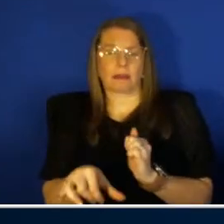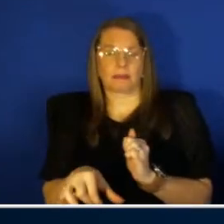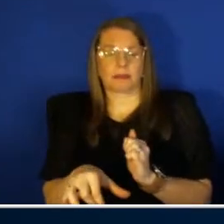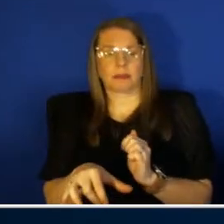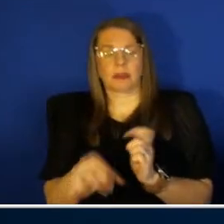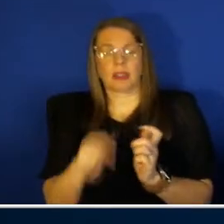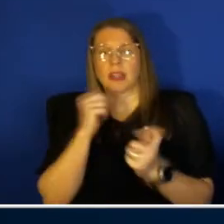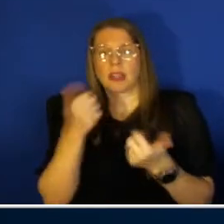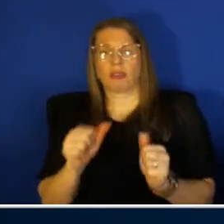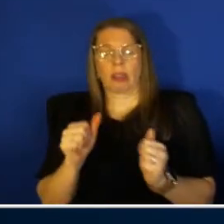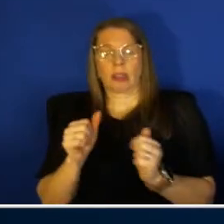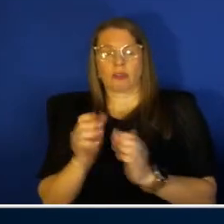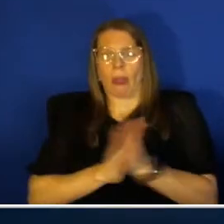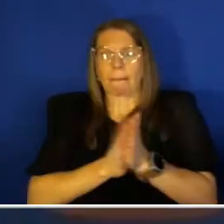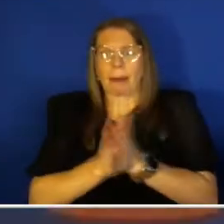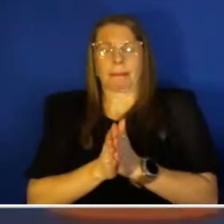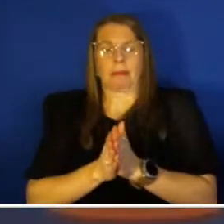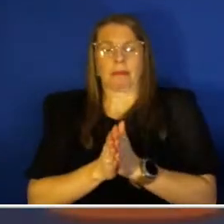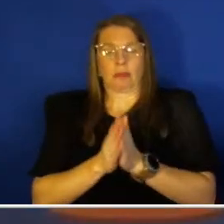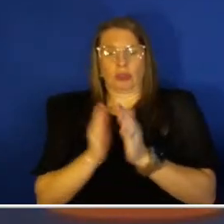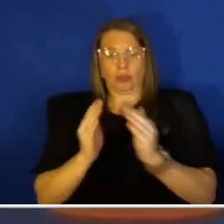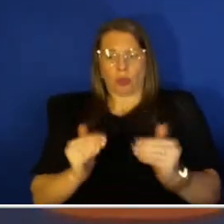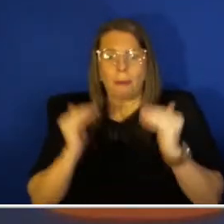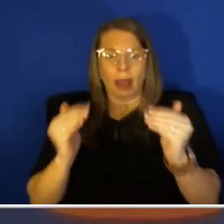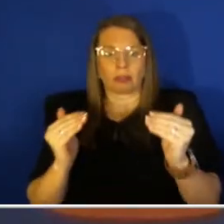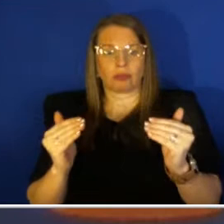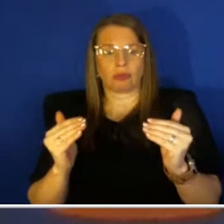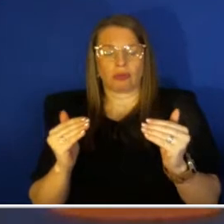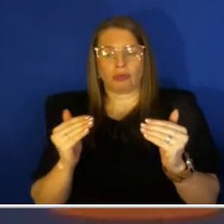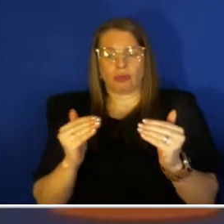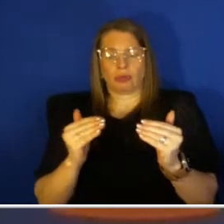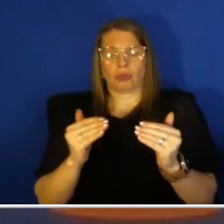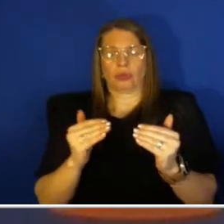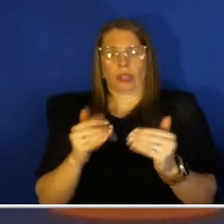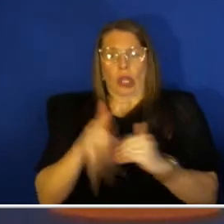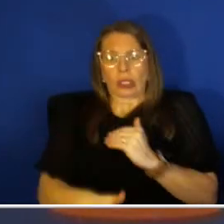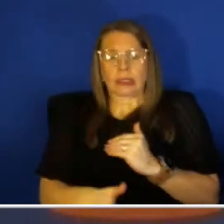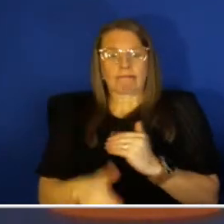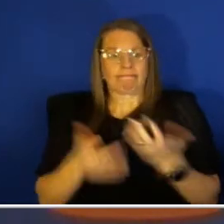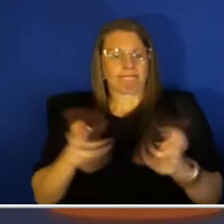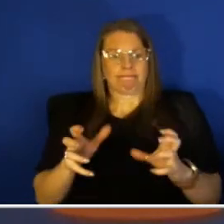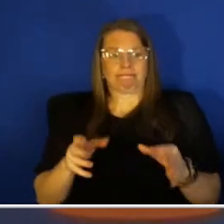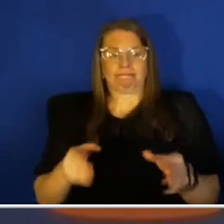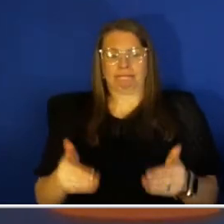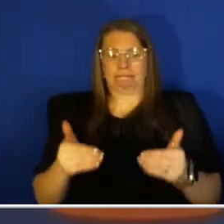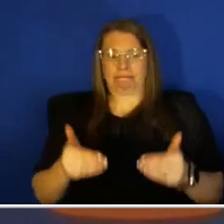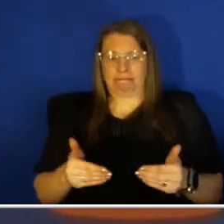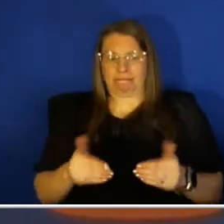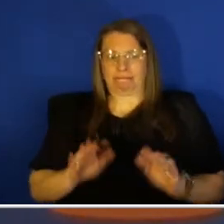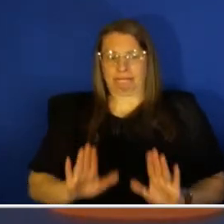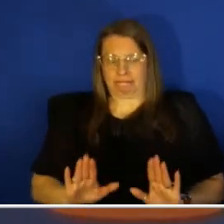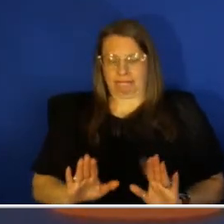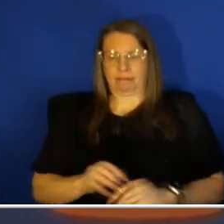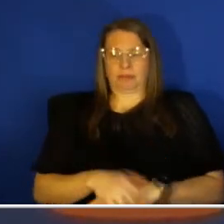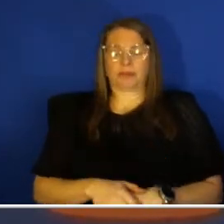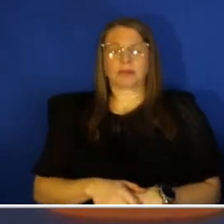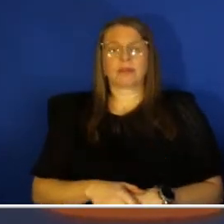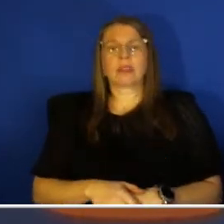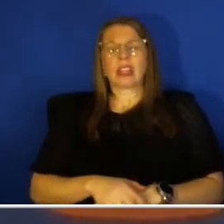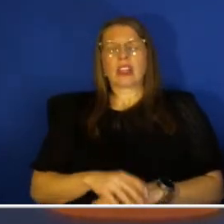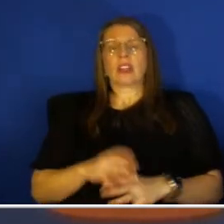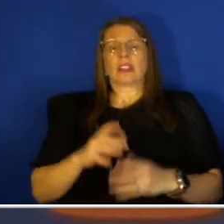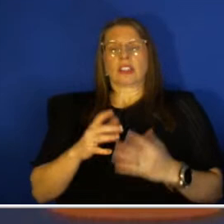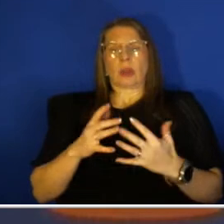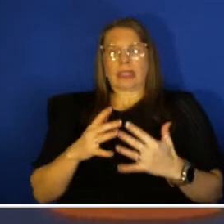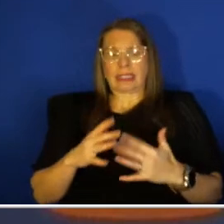not trying to ramp up too much, too fast, too soon. So that's what we really talk to them about, is really easing